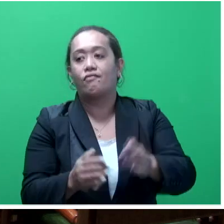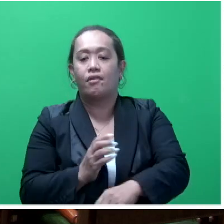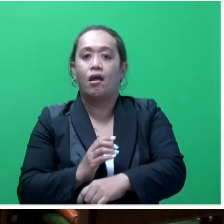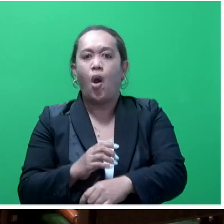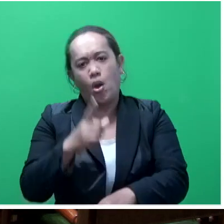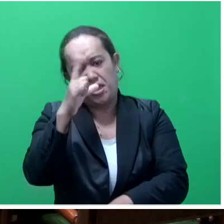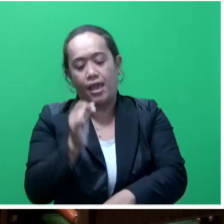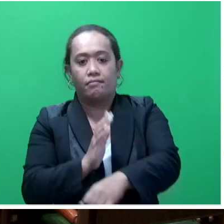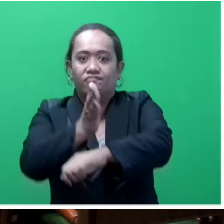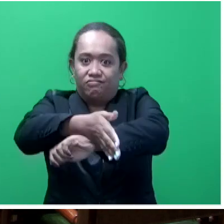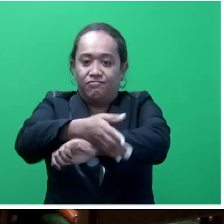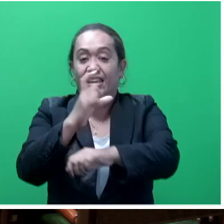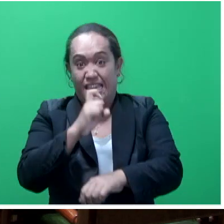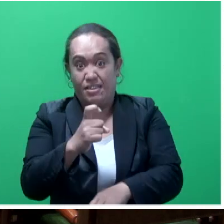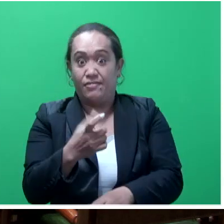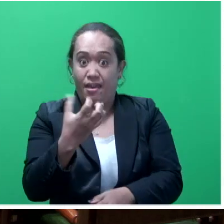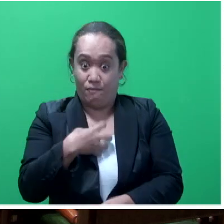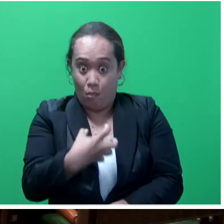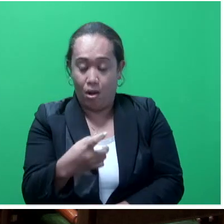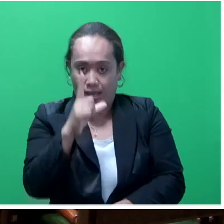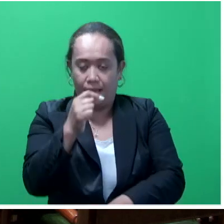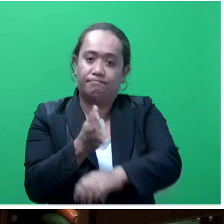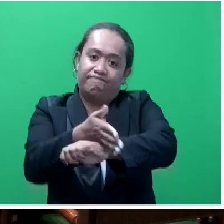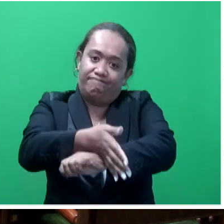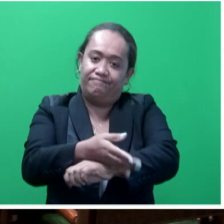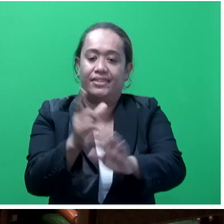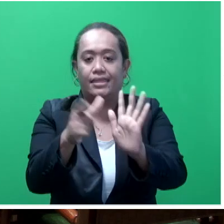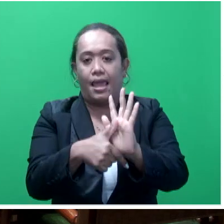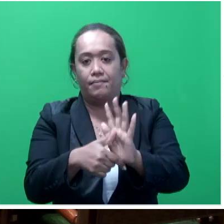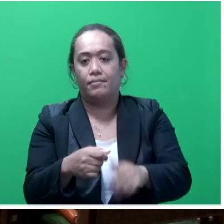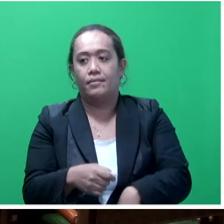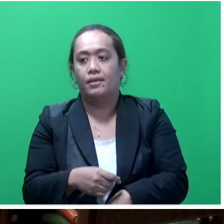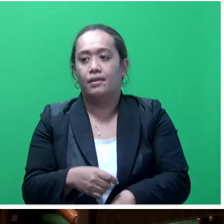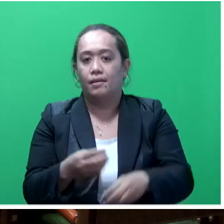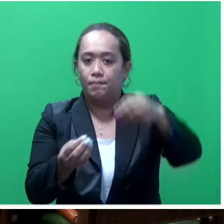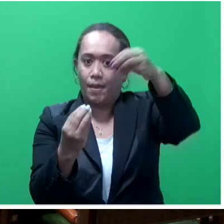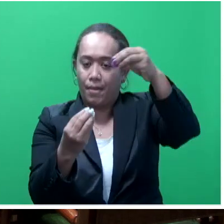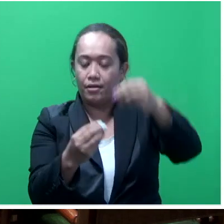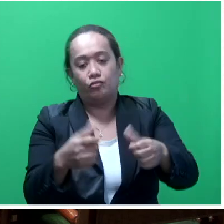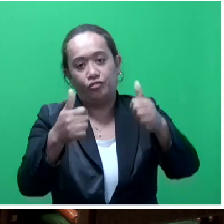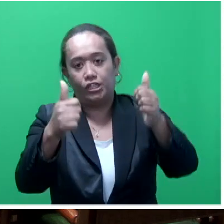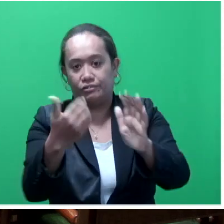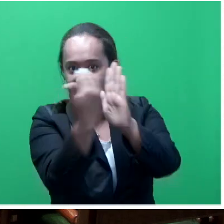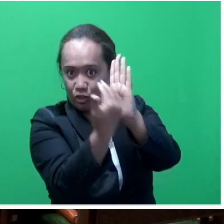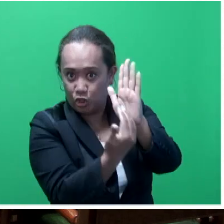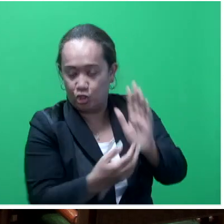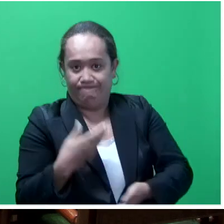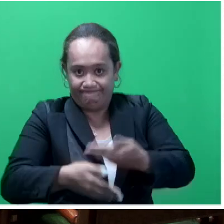the remaining items as listed on today's order paper. Thank you, Mr. Speaker. Sir. Is there a